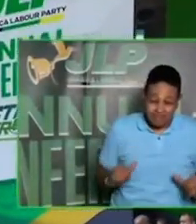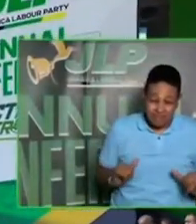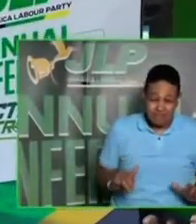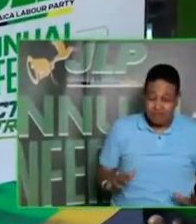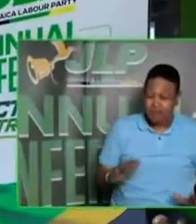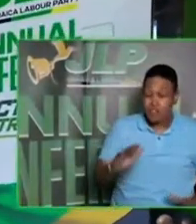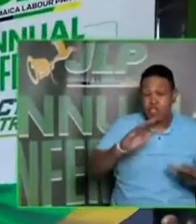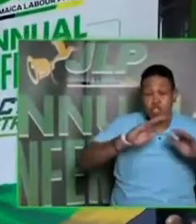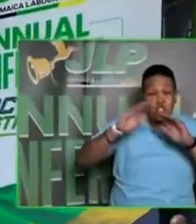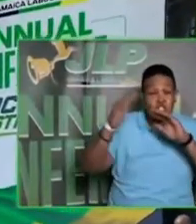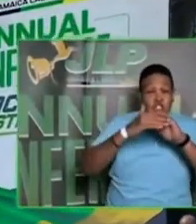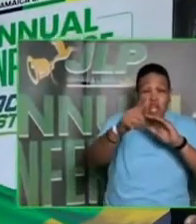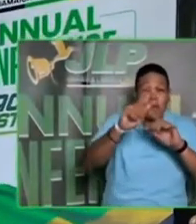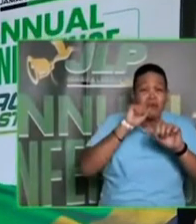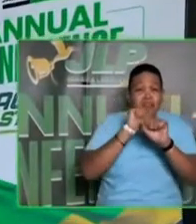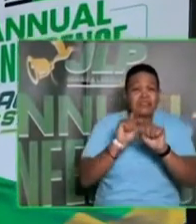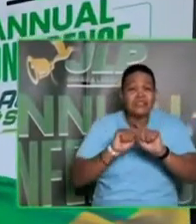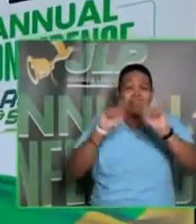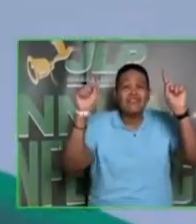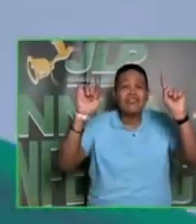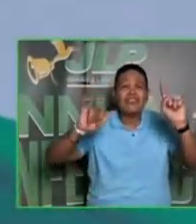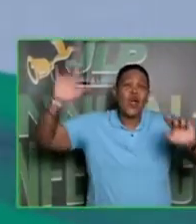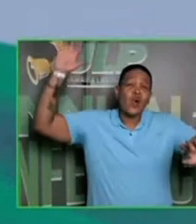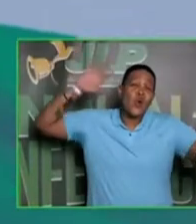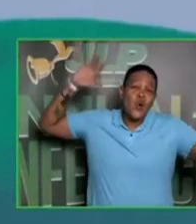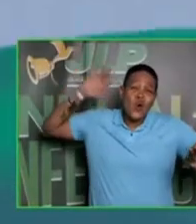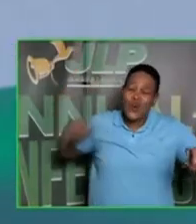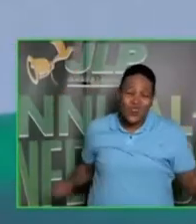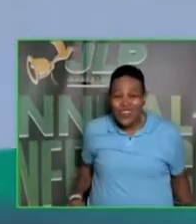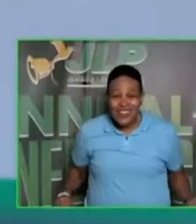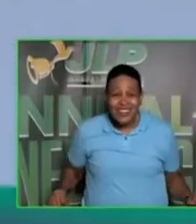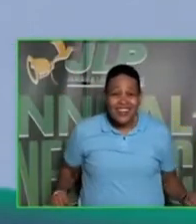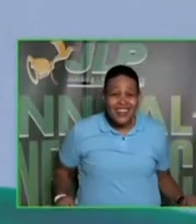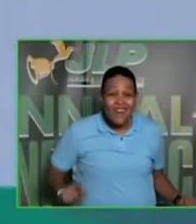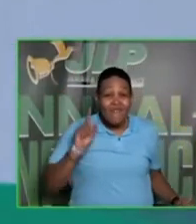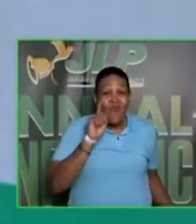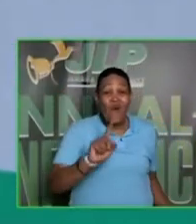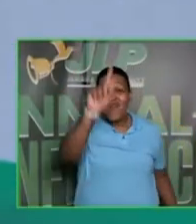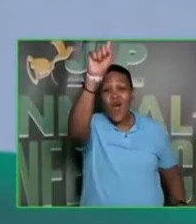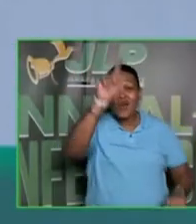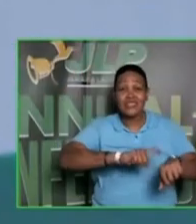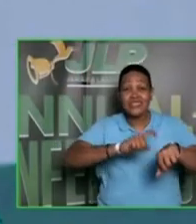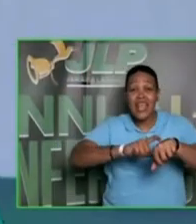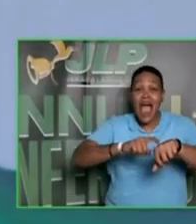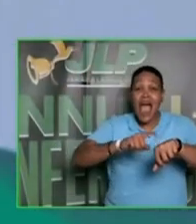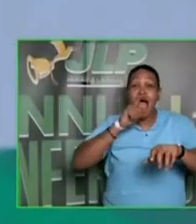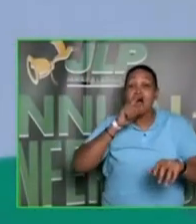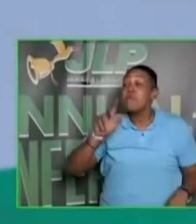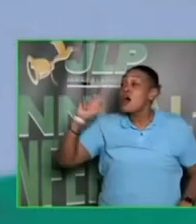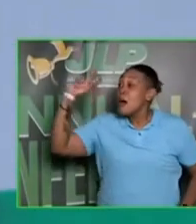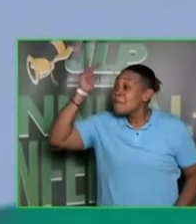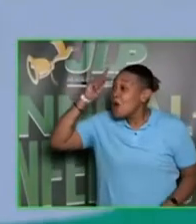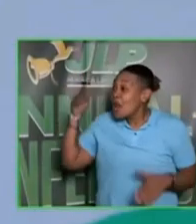love. Jamaica is in such a different place that for the first time, a party leader